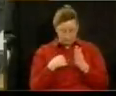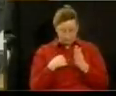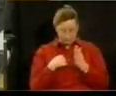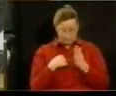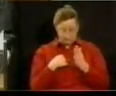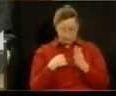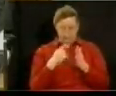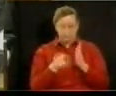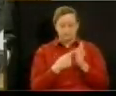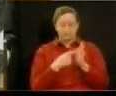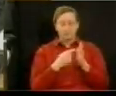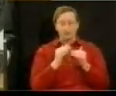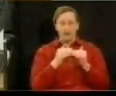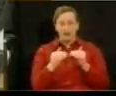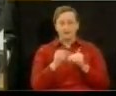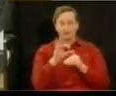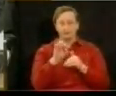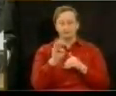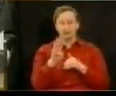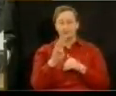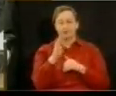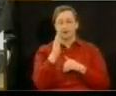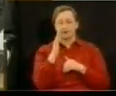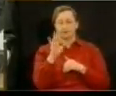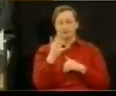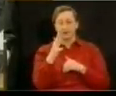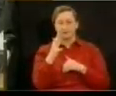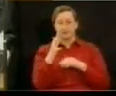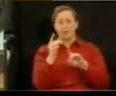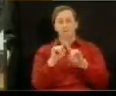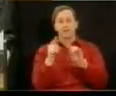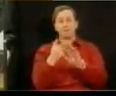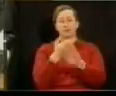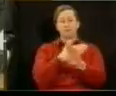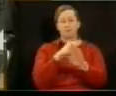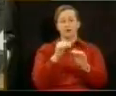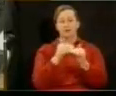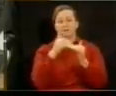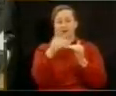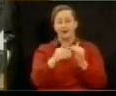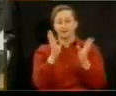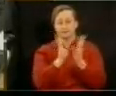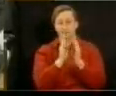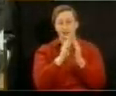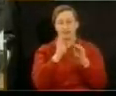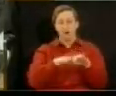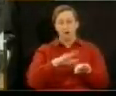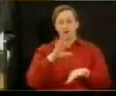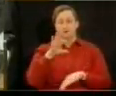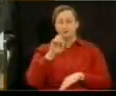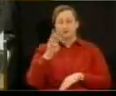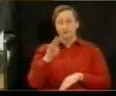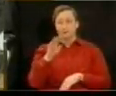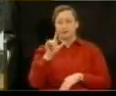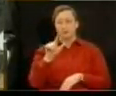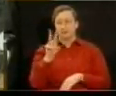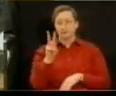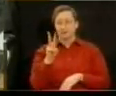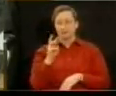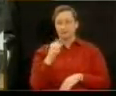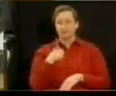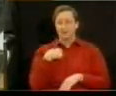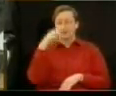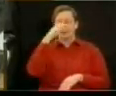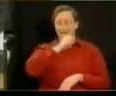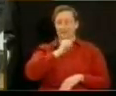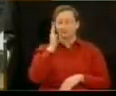sometime after the 5th of February, but before our next scheduled county commission meeting of the 26th. I presume that he would probably